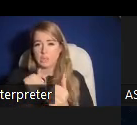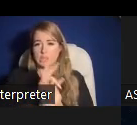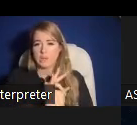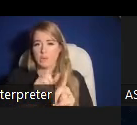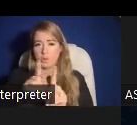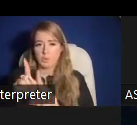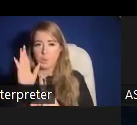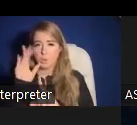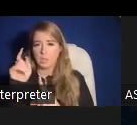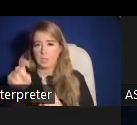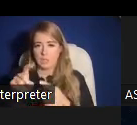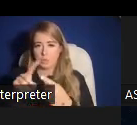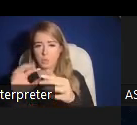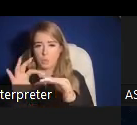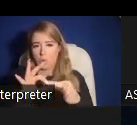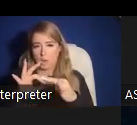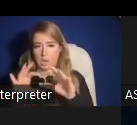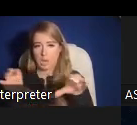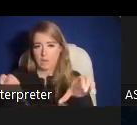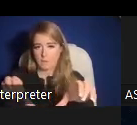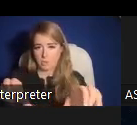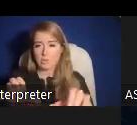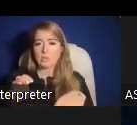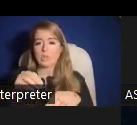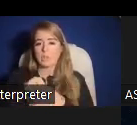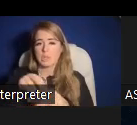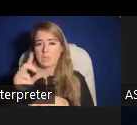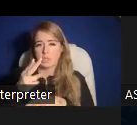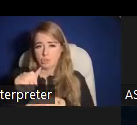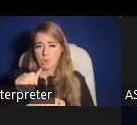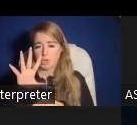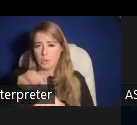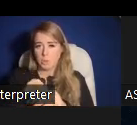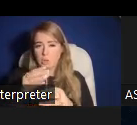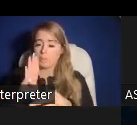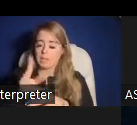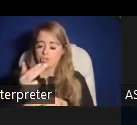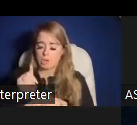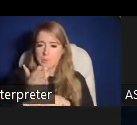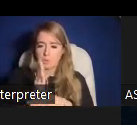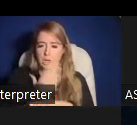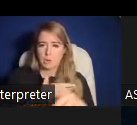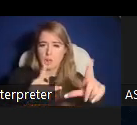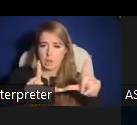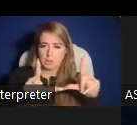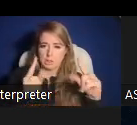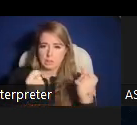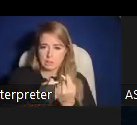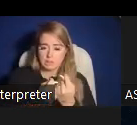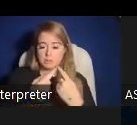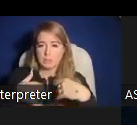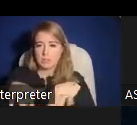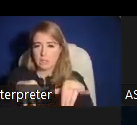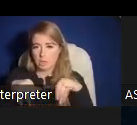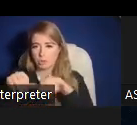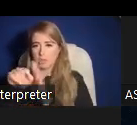to coordinate efforts throughout the internal workings of the BHA, including between our licensing team in quality and standards, our statewide